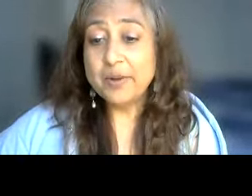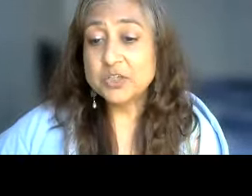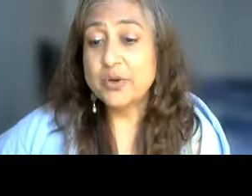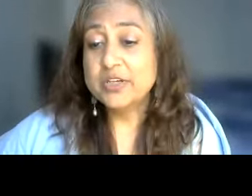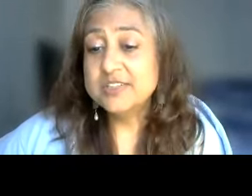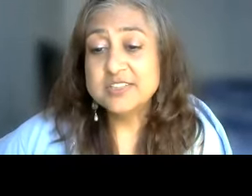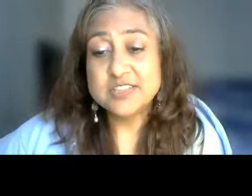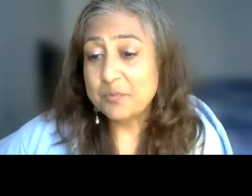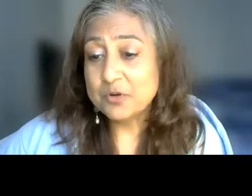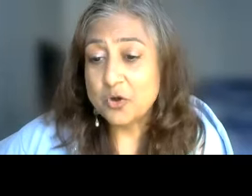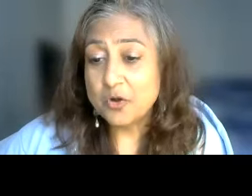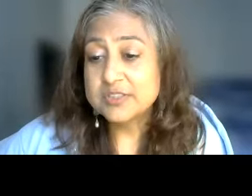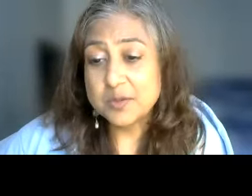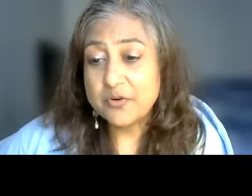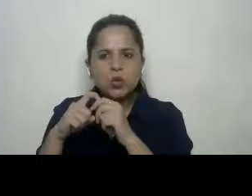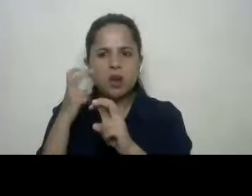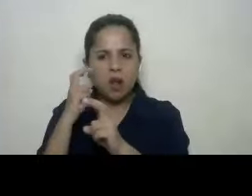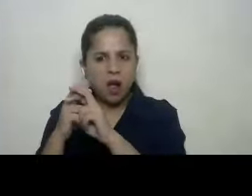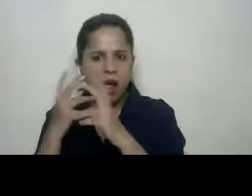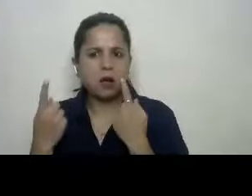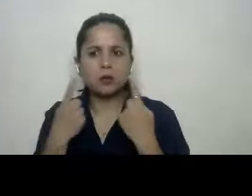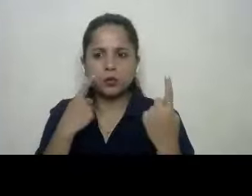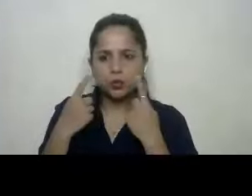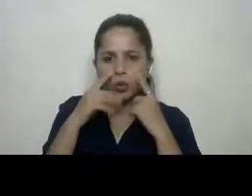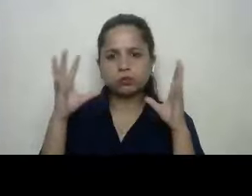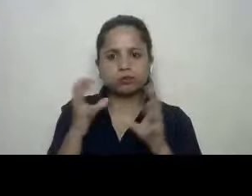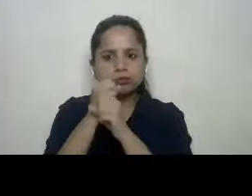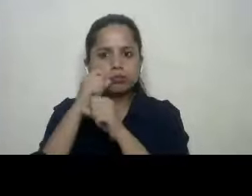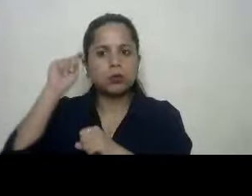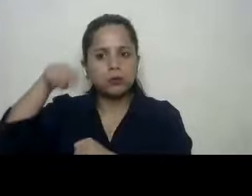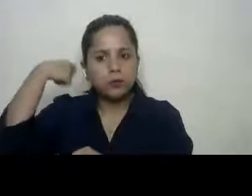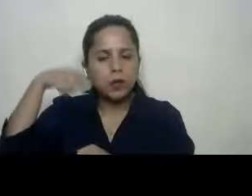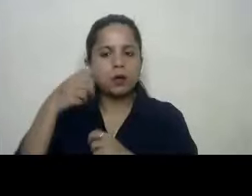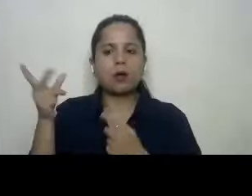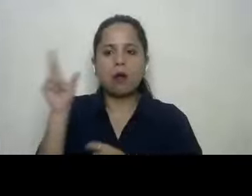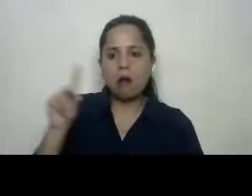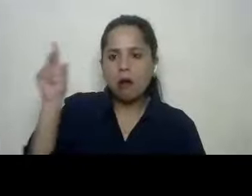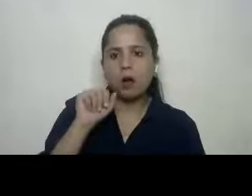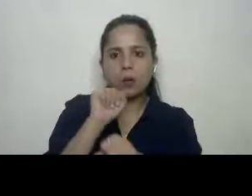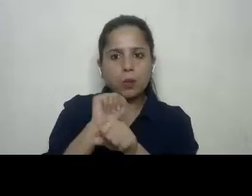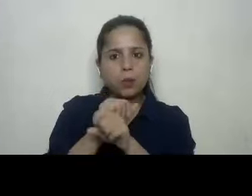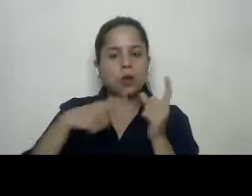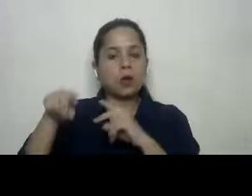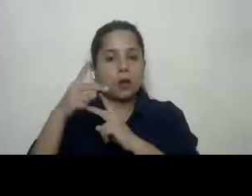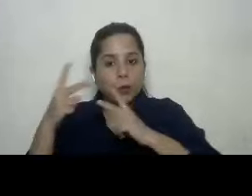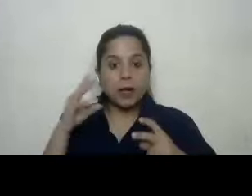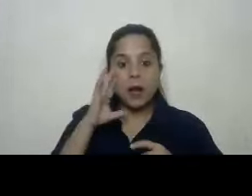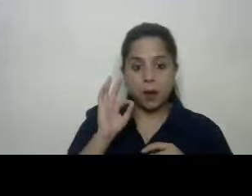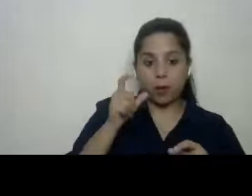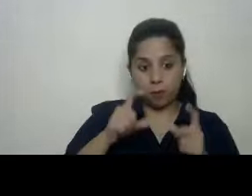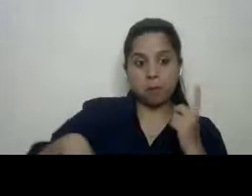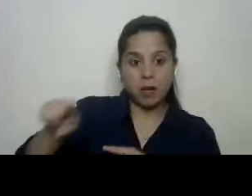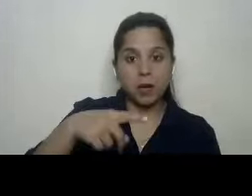answer complex questions, type or talk, summarize videos, automate repetitive tasks, which is the boon where this is where